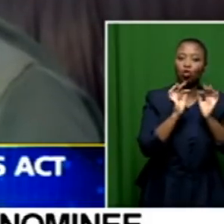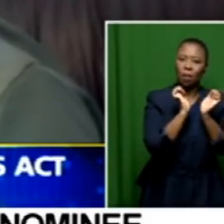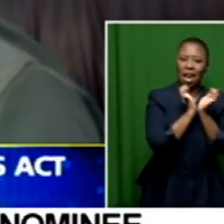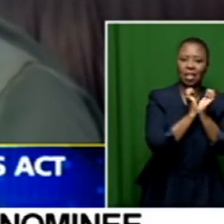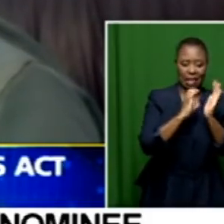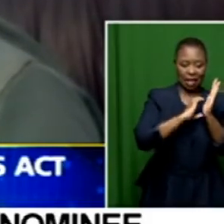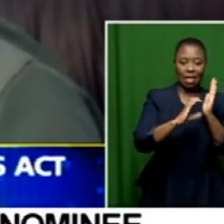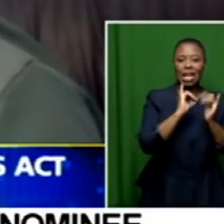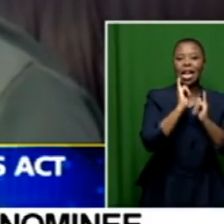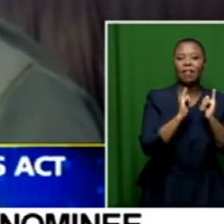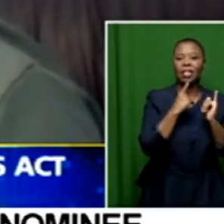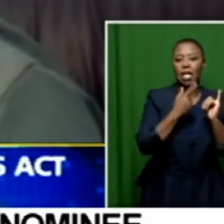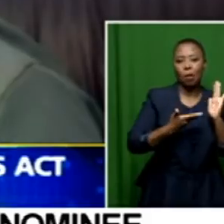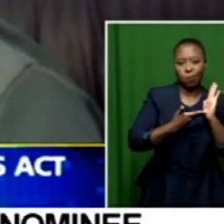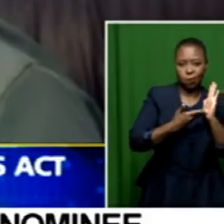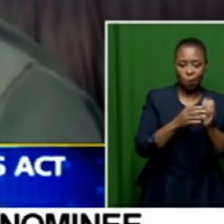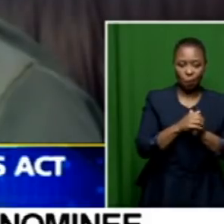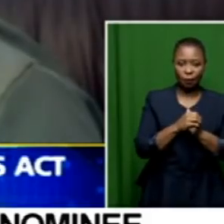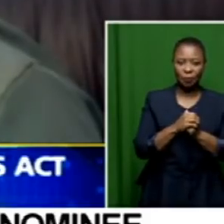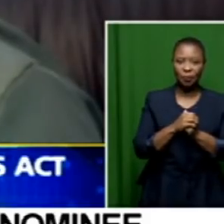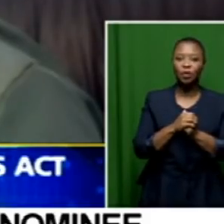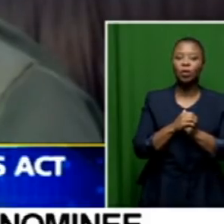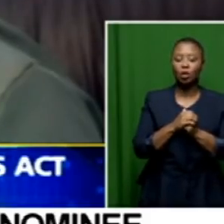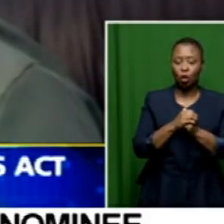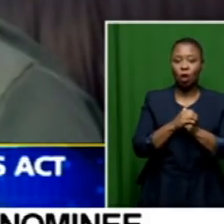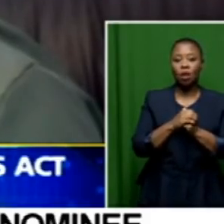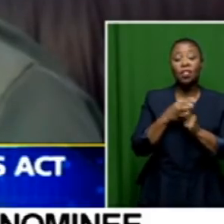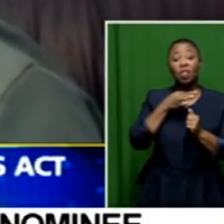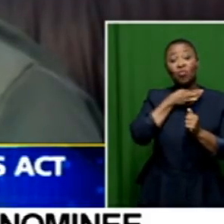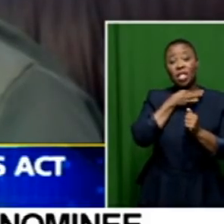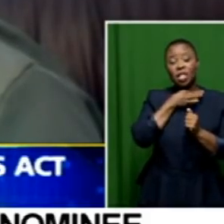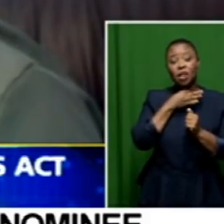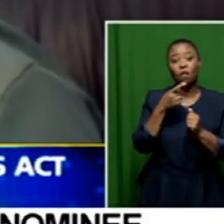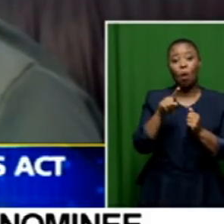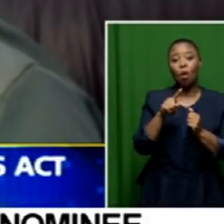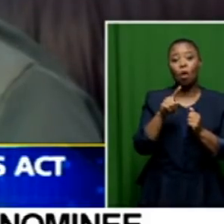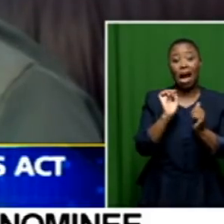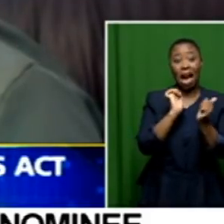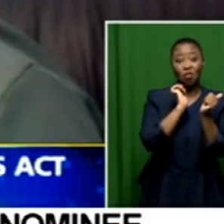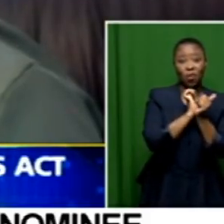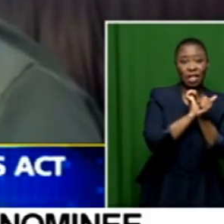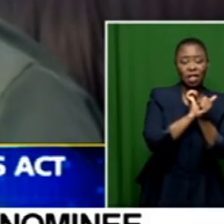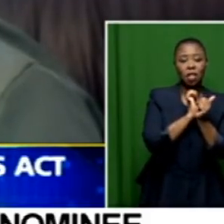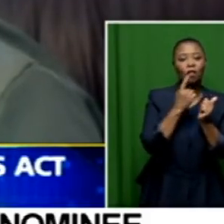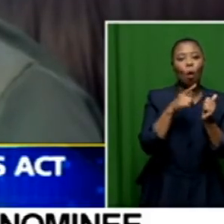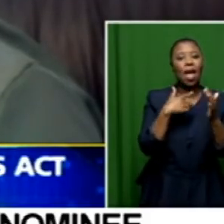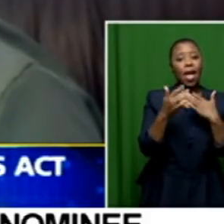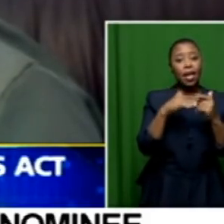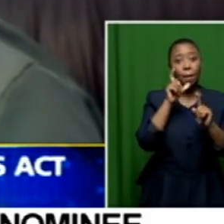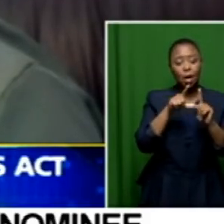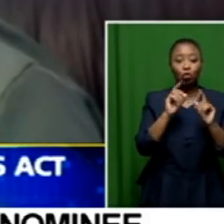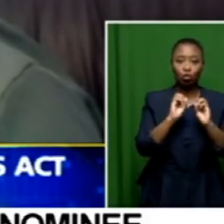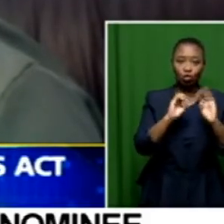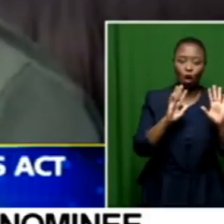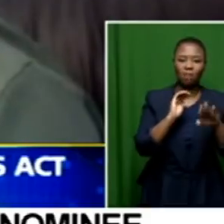Section 11. Surely, the threat of arrest for a criminal offence with all that may ensue